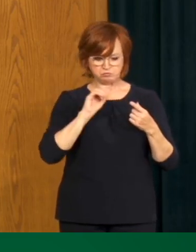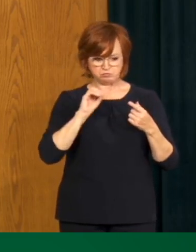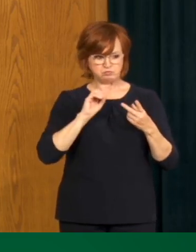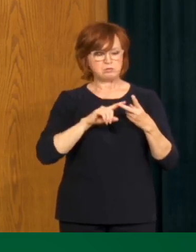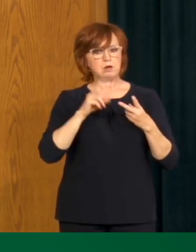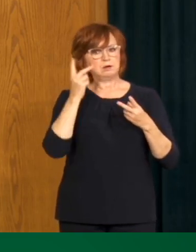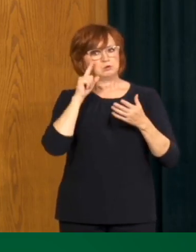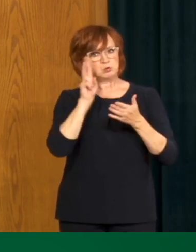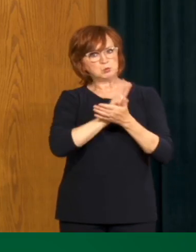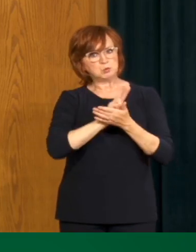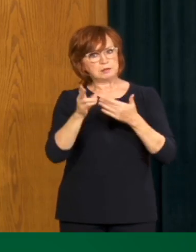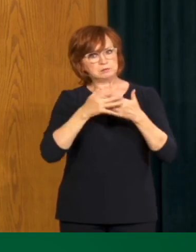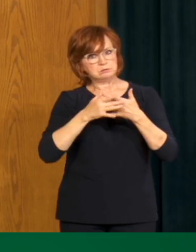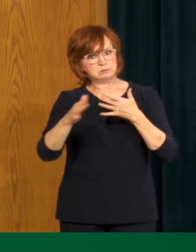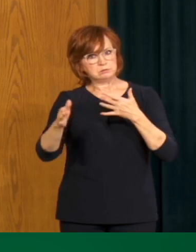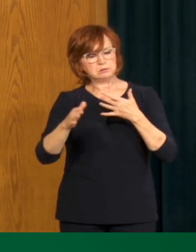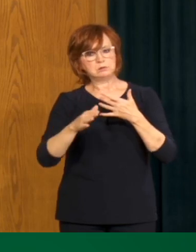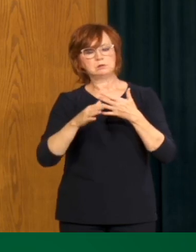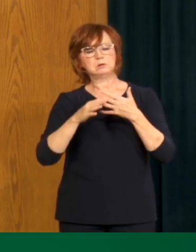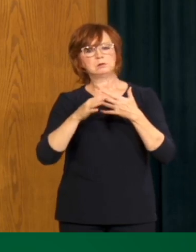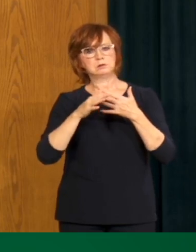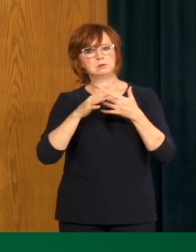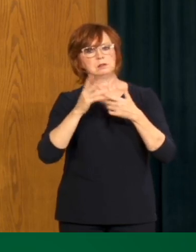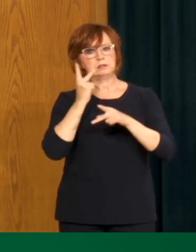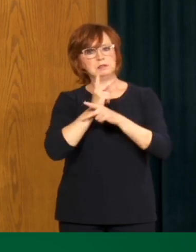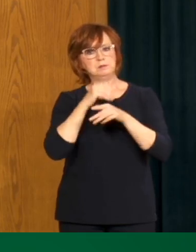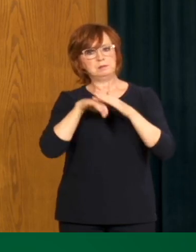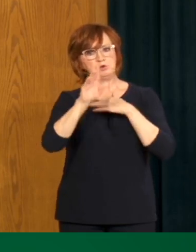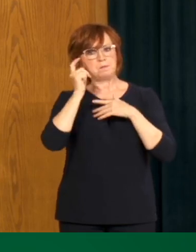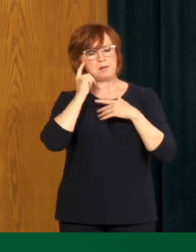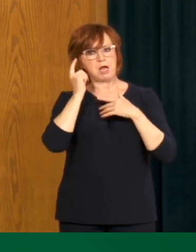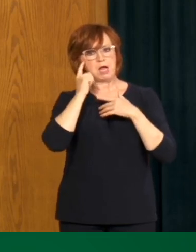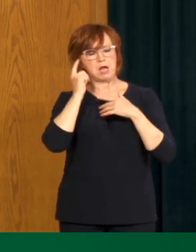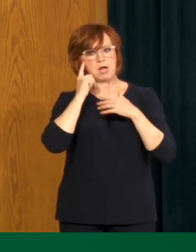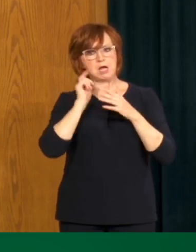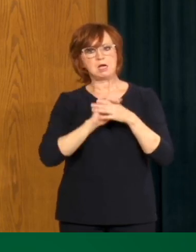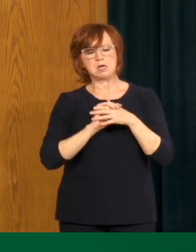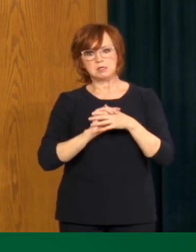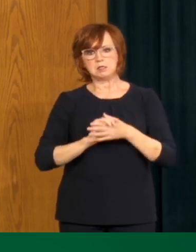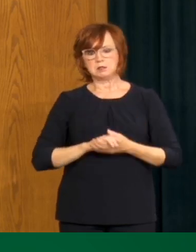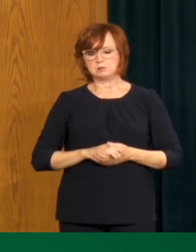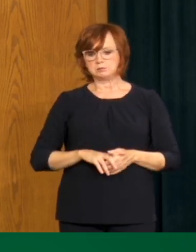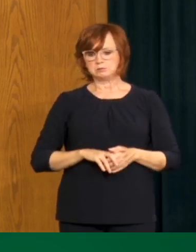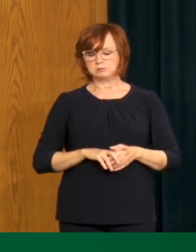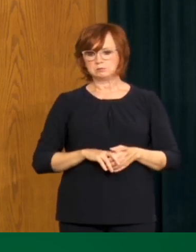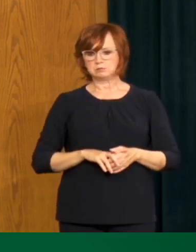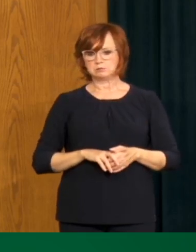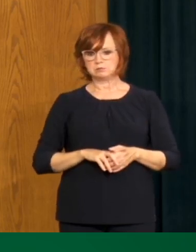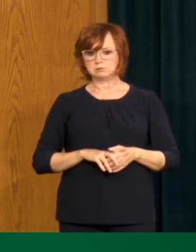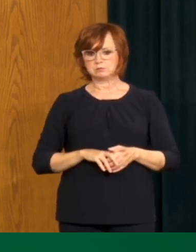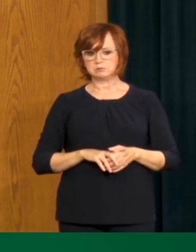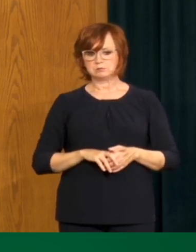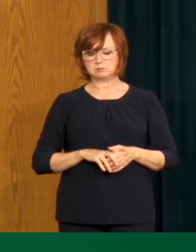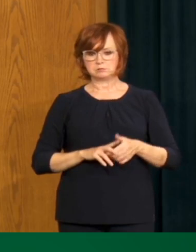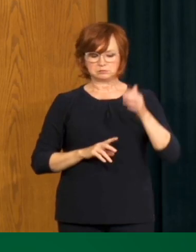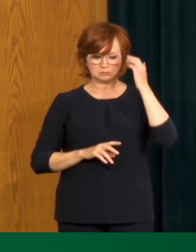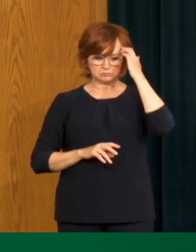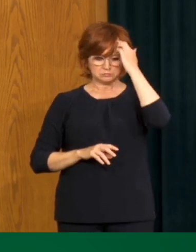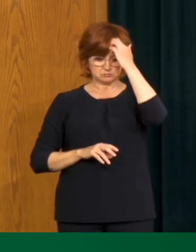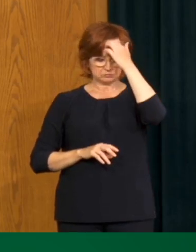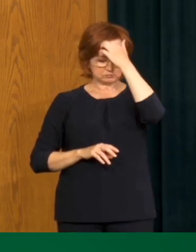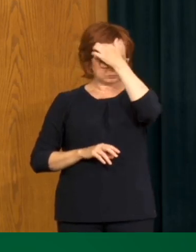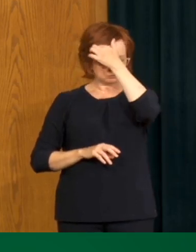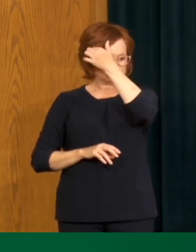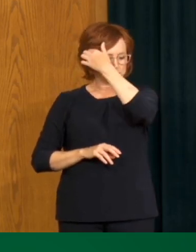think that those principles will be important going forwards because we need to watch new cases wherever they